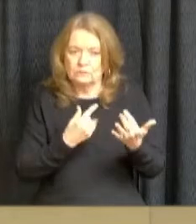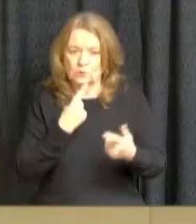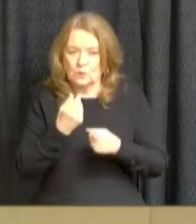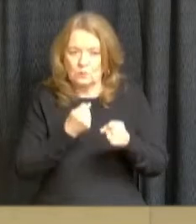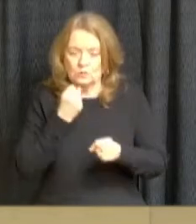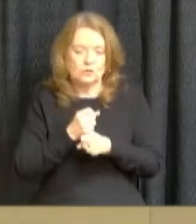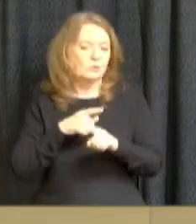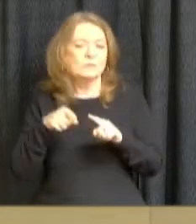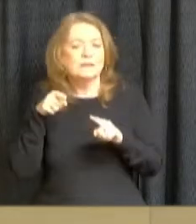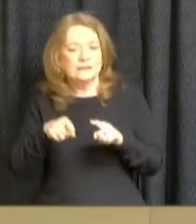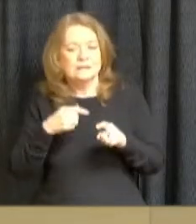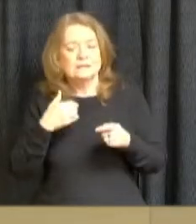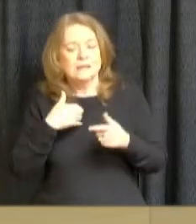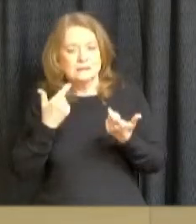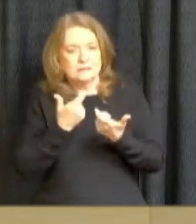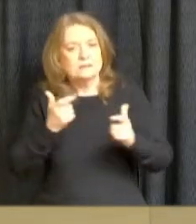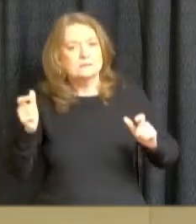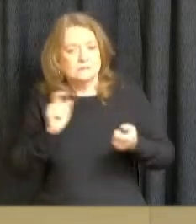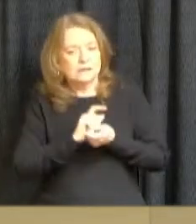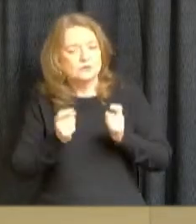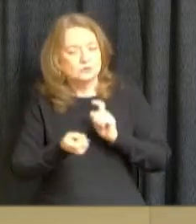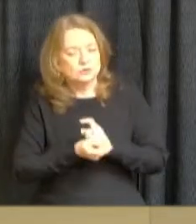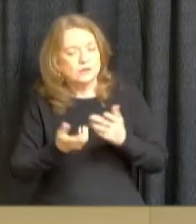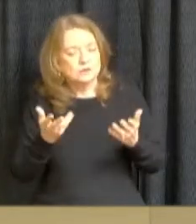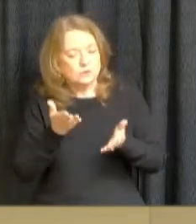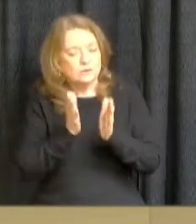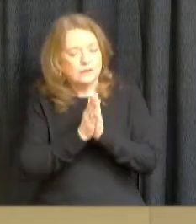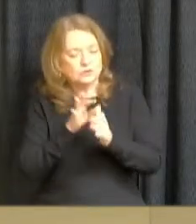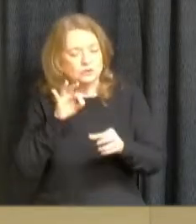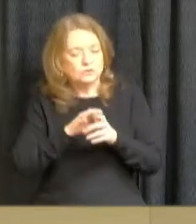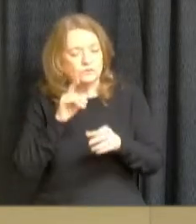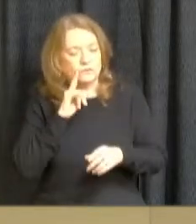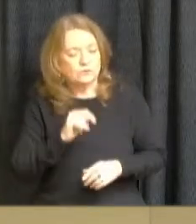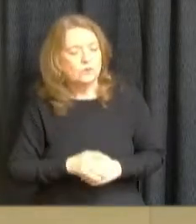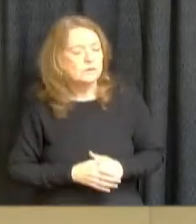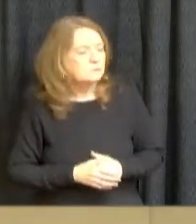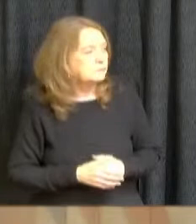year. But this does have a substantial change. So I'd ask you to vote for it.